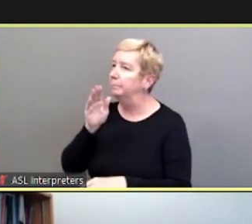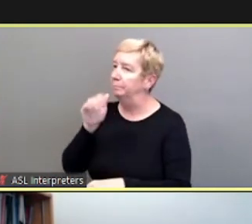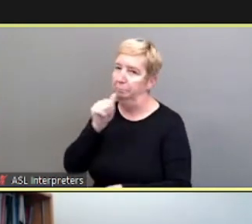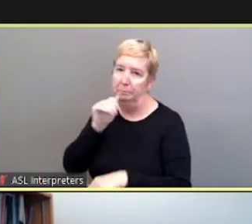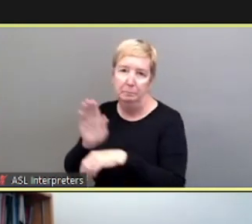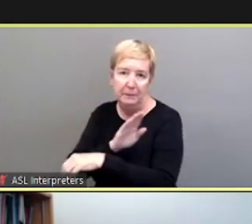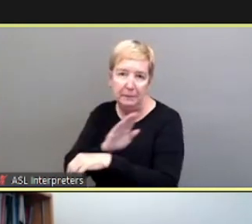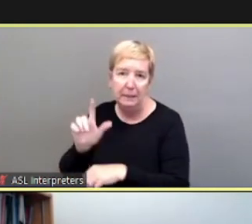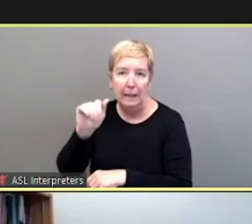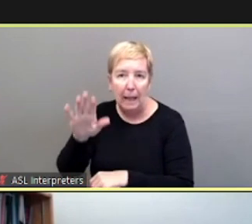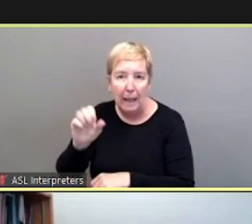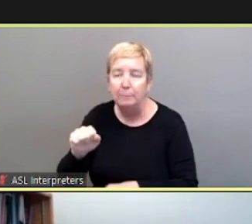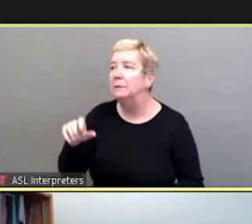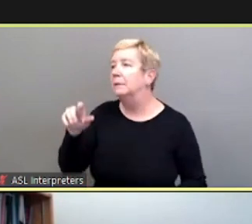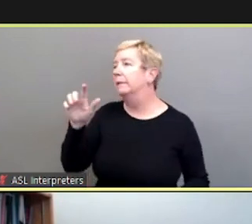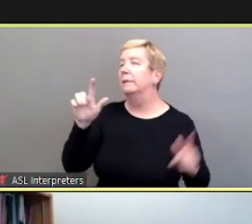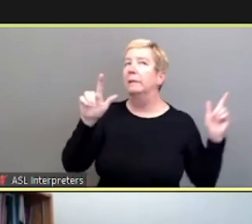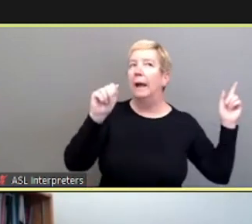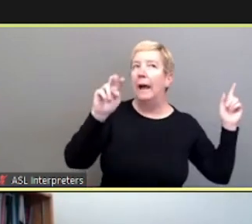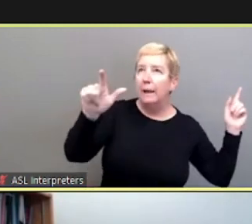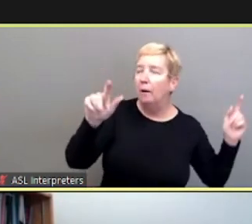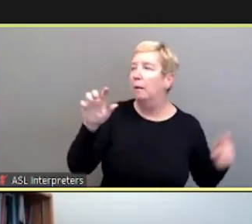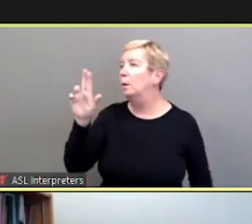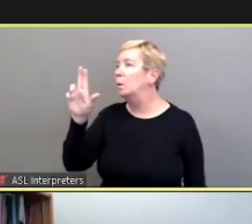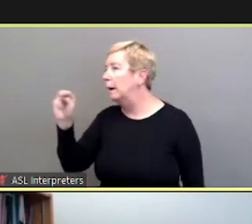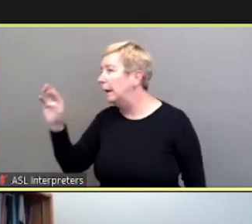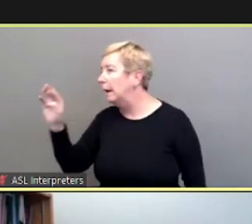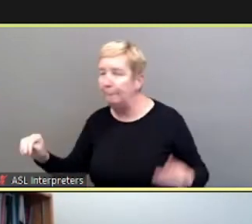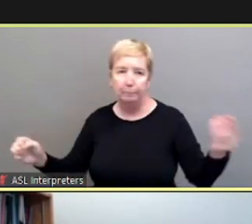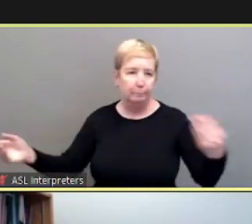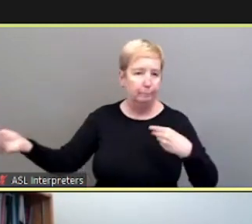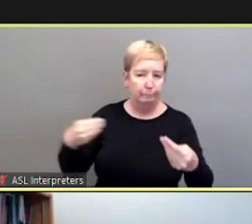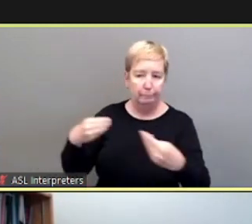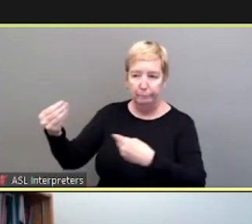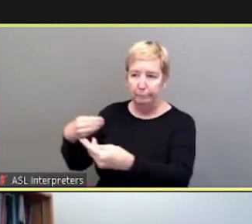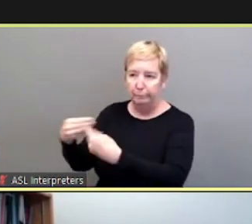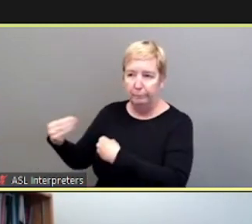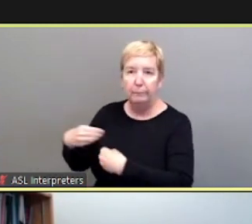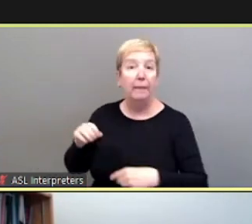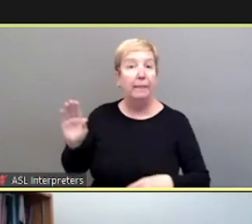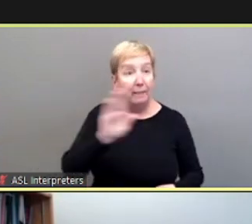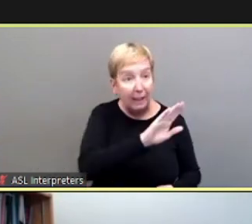at UNM and Lionel, several other labs, including CDC,